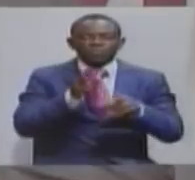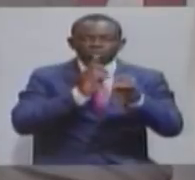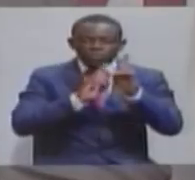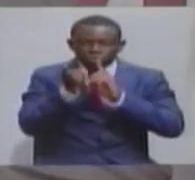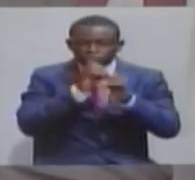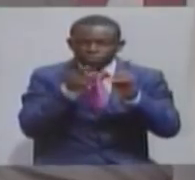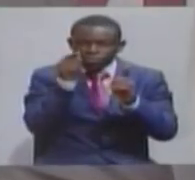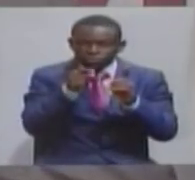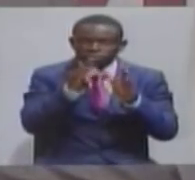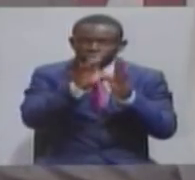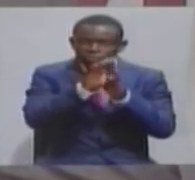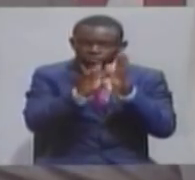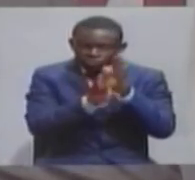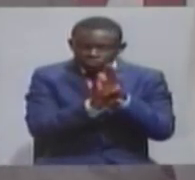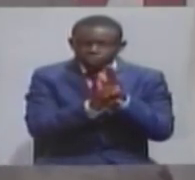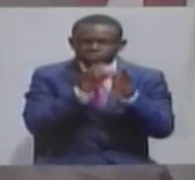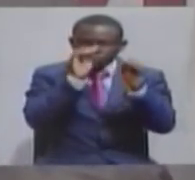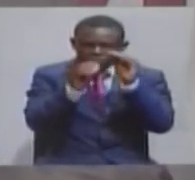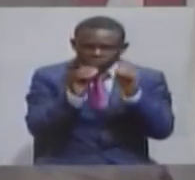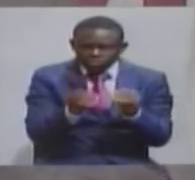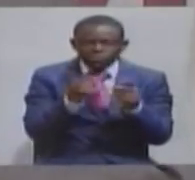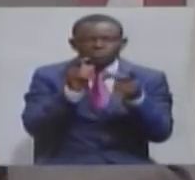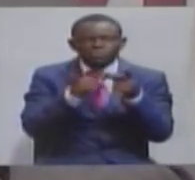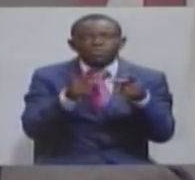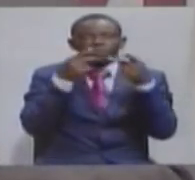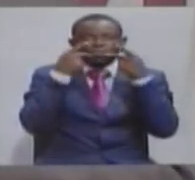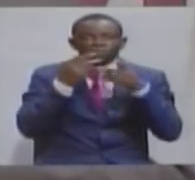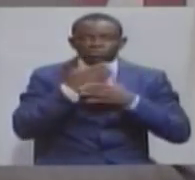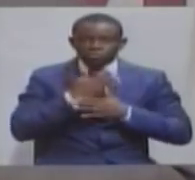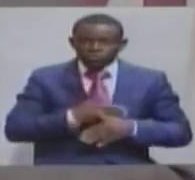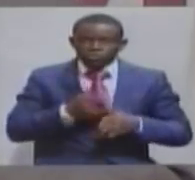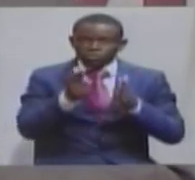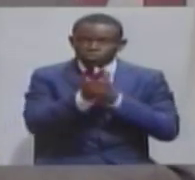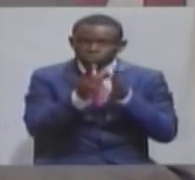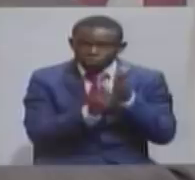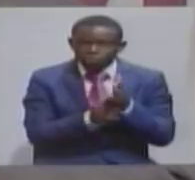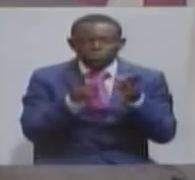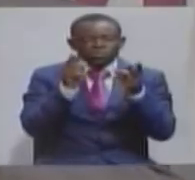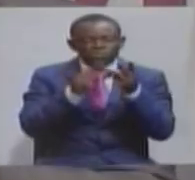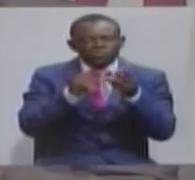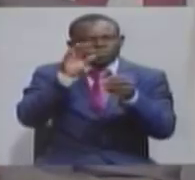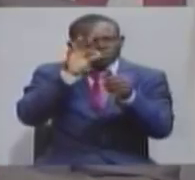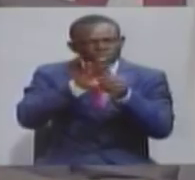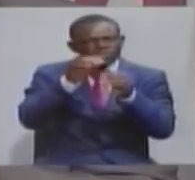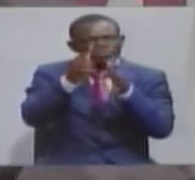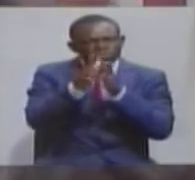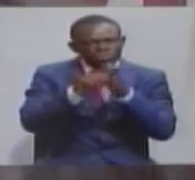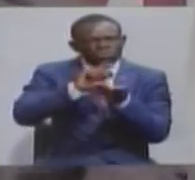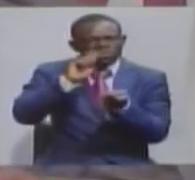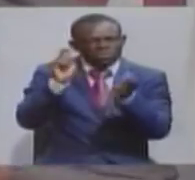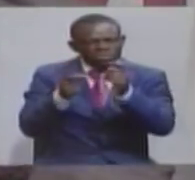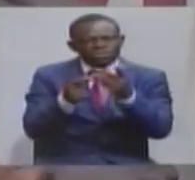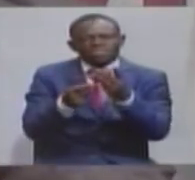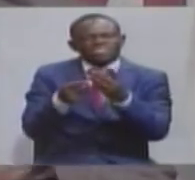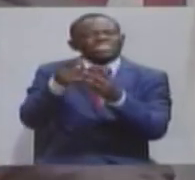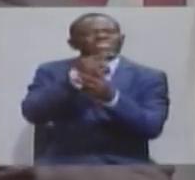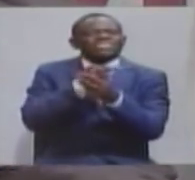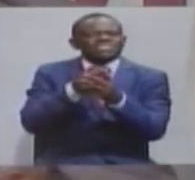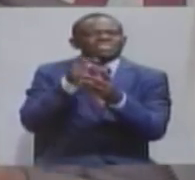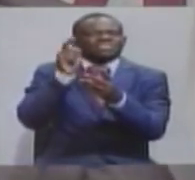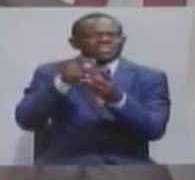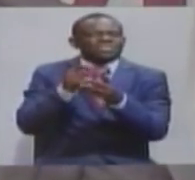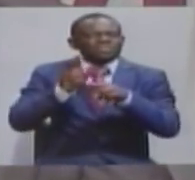constitution refinement, if it is not the Public Order Act, if it is not electoral reform, can they tell us what other thing do they